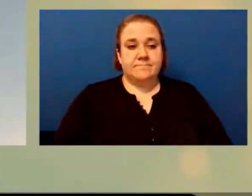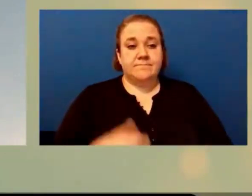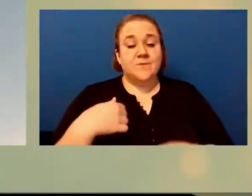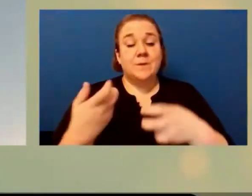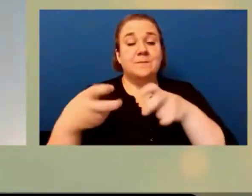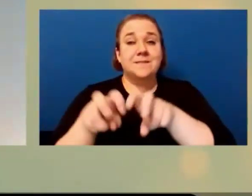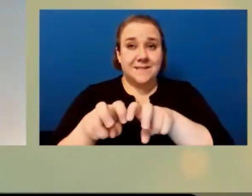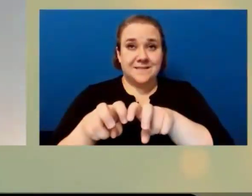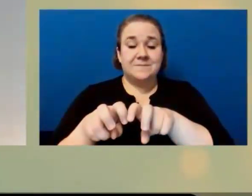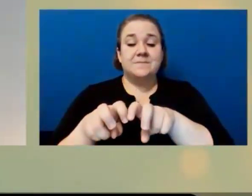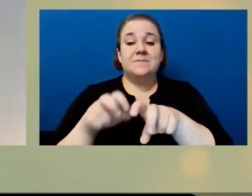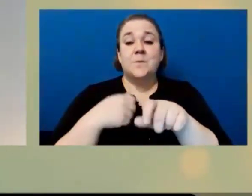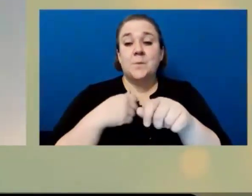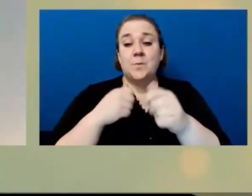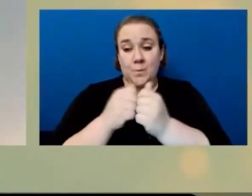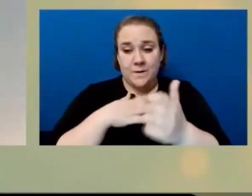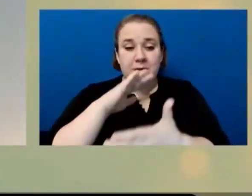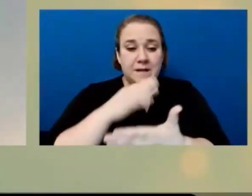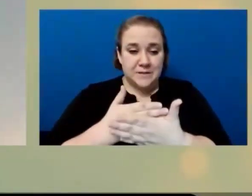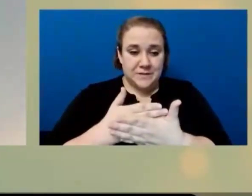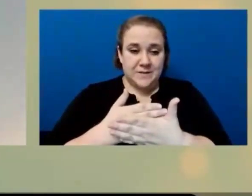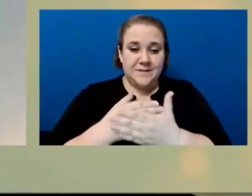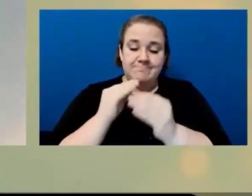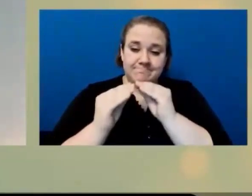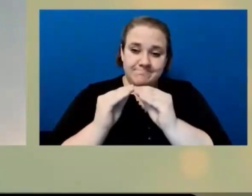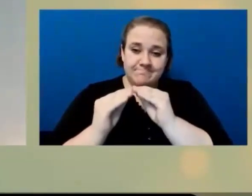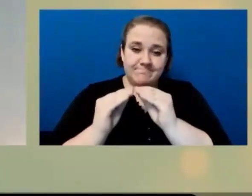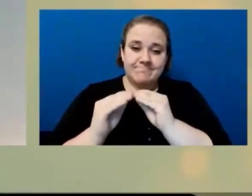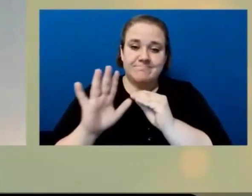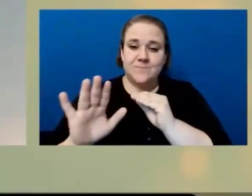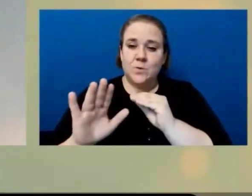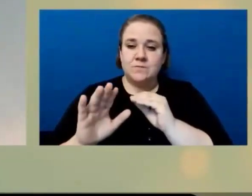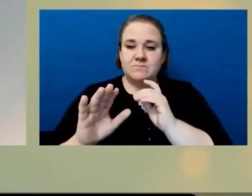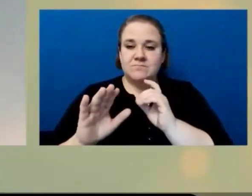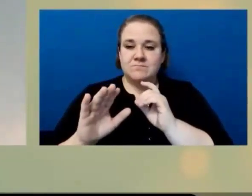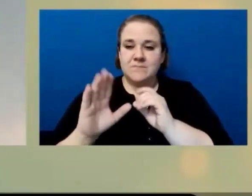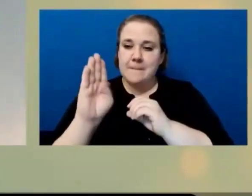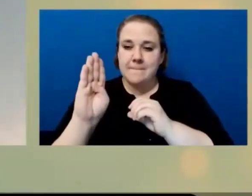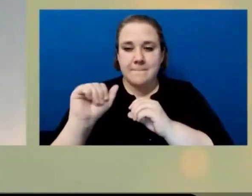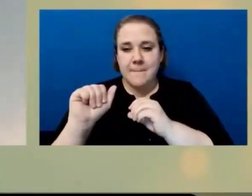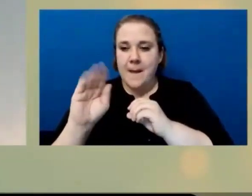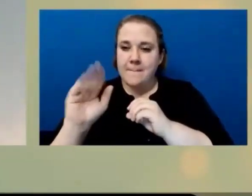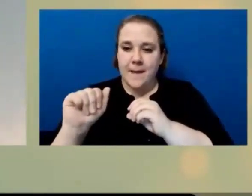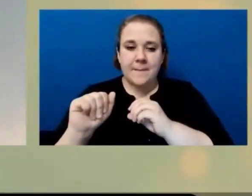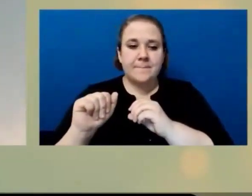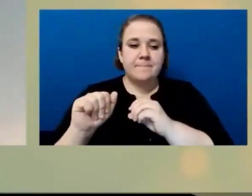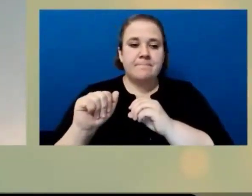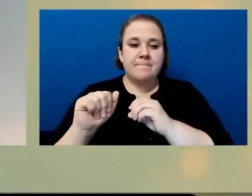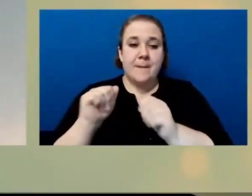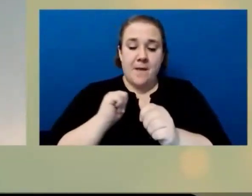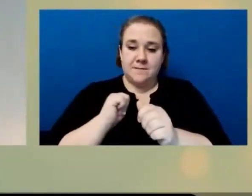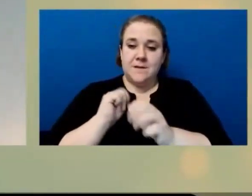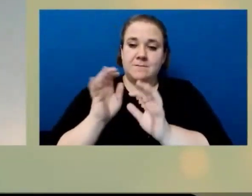I am sitting with my ancestor learning to sew and stitching myself in with the victims of that